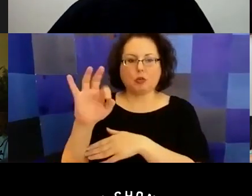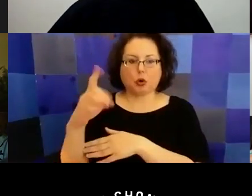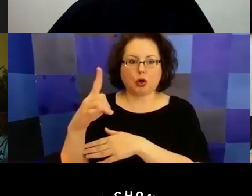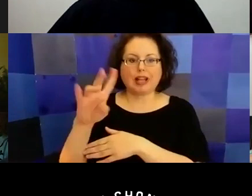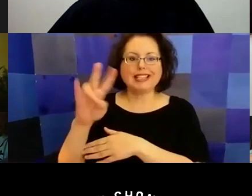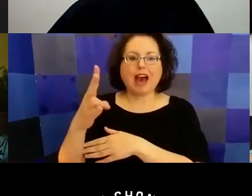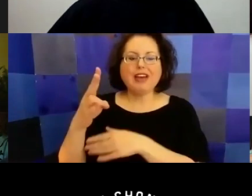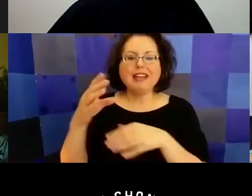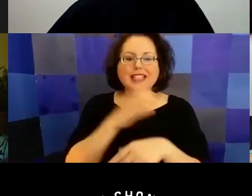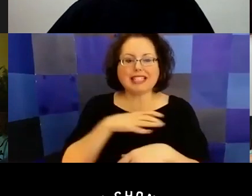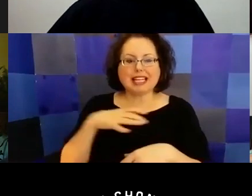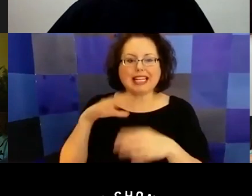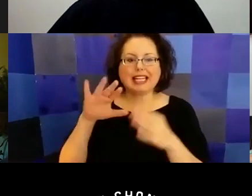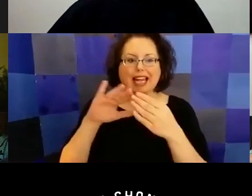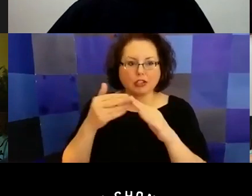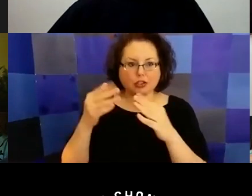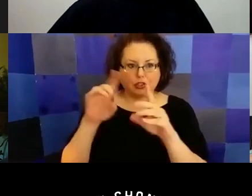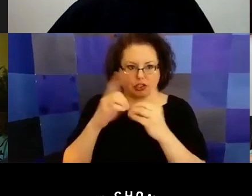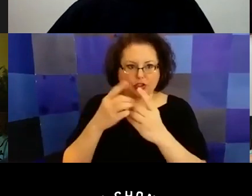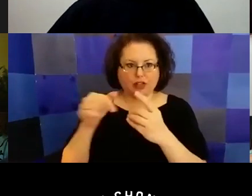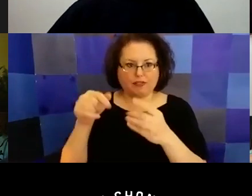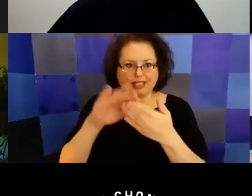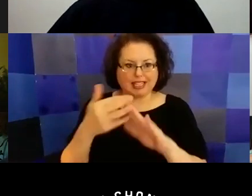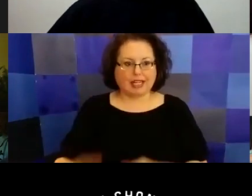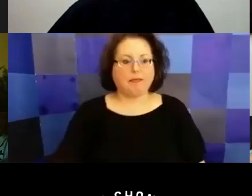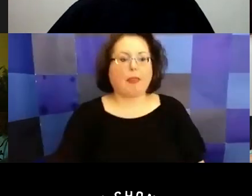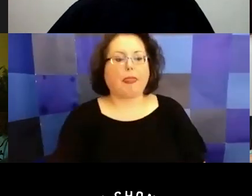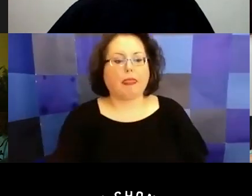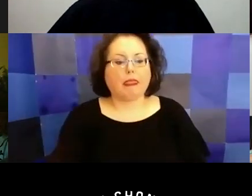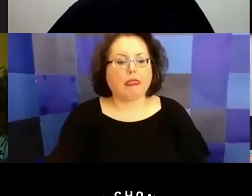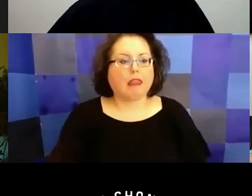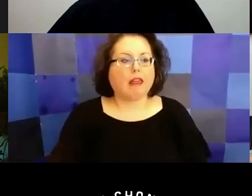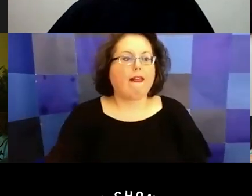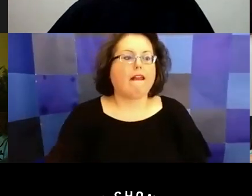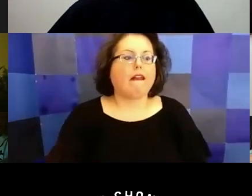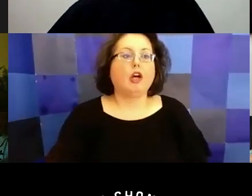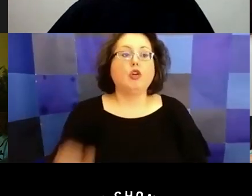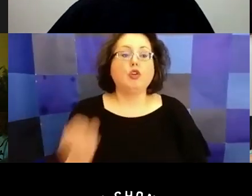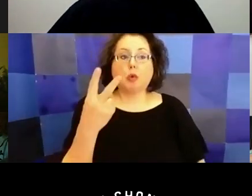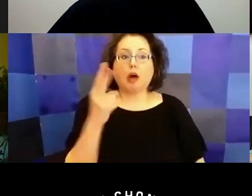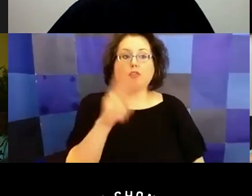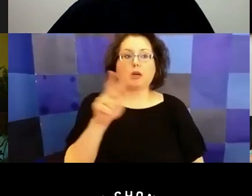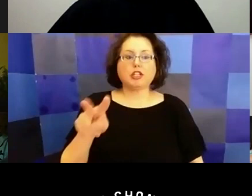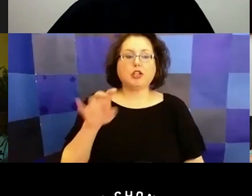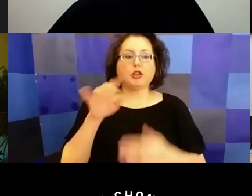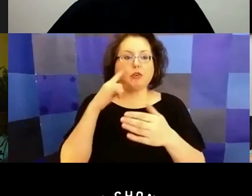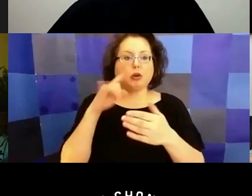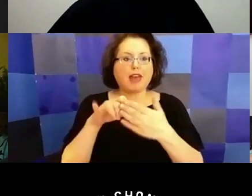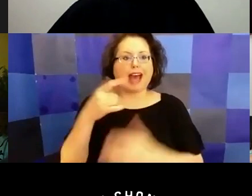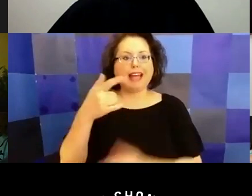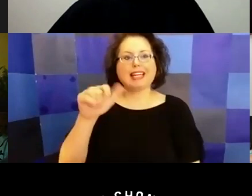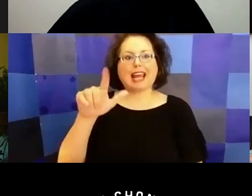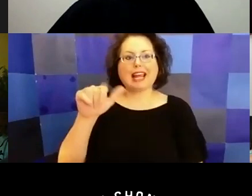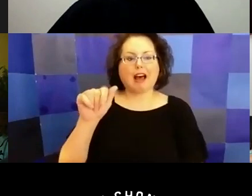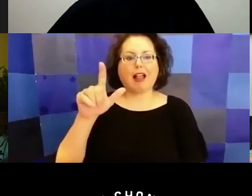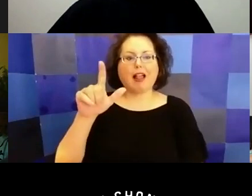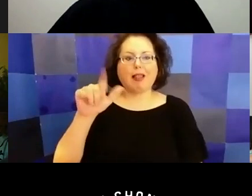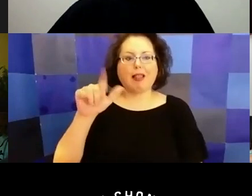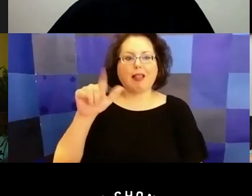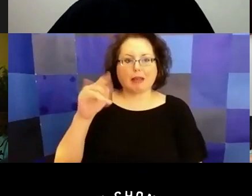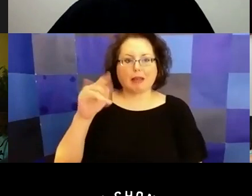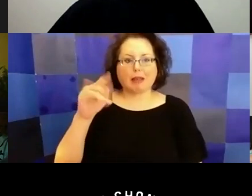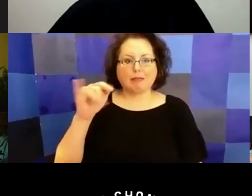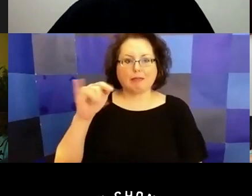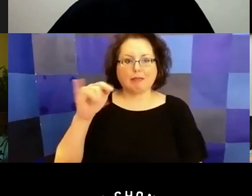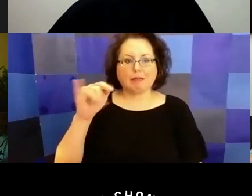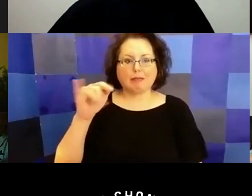1222, Resolution granting unto Gala Limited Partnership their successors and assigns the privilege and license